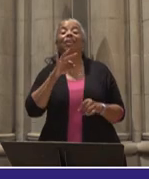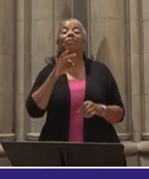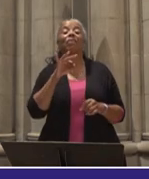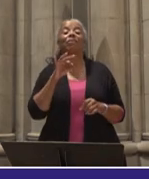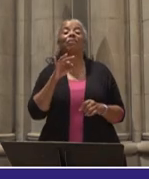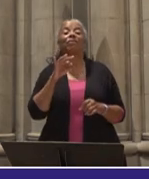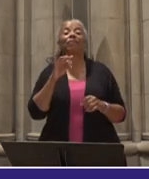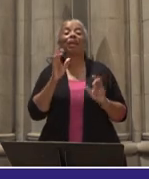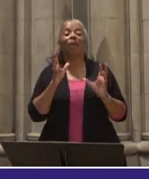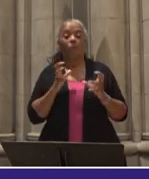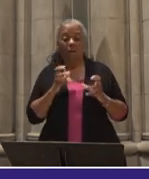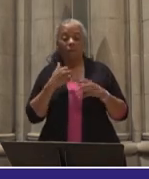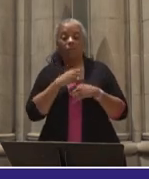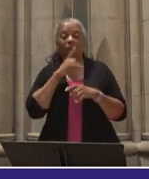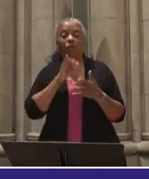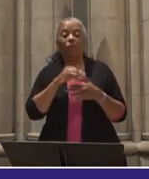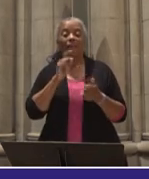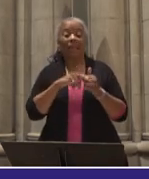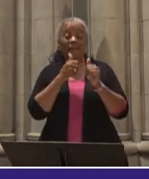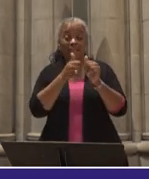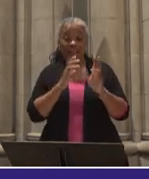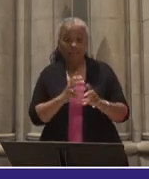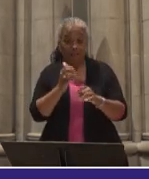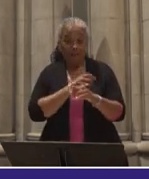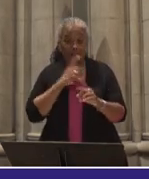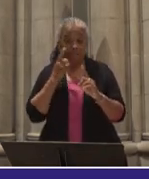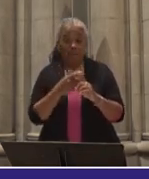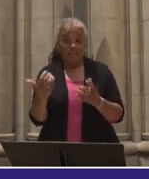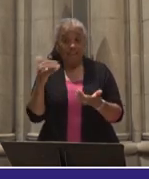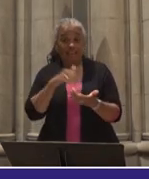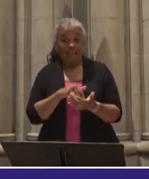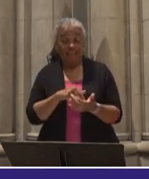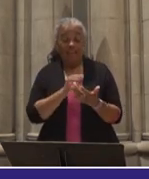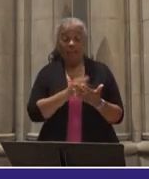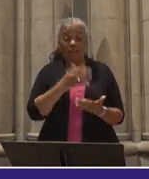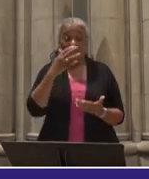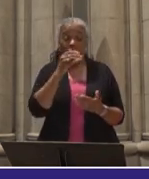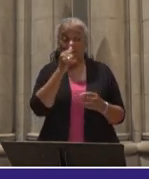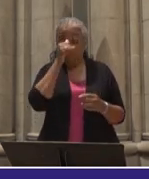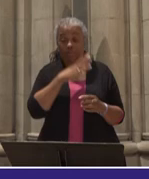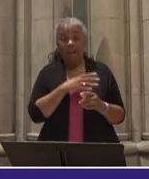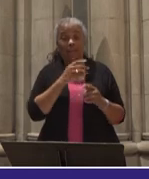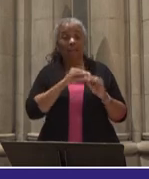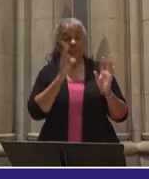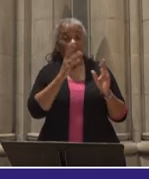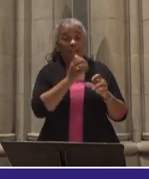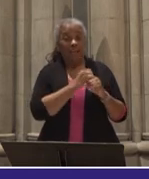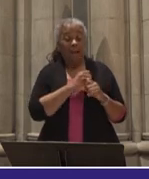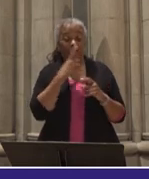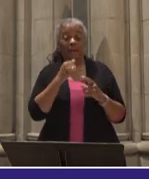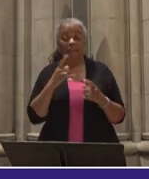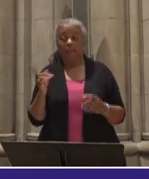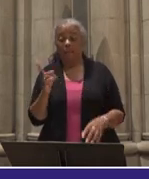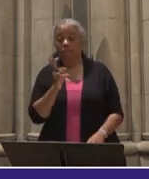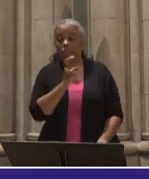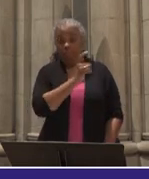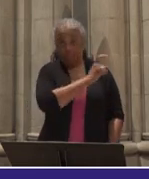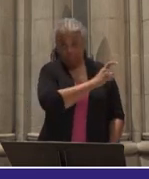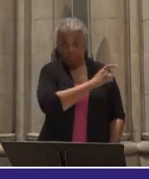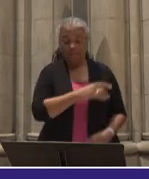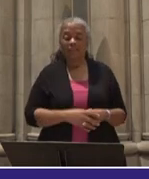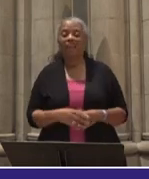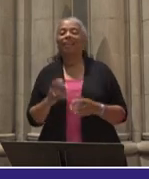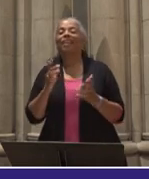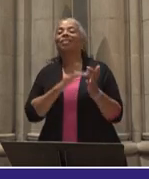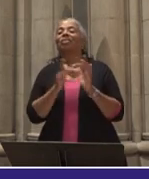sure that his disciples got the point that, again, the rich man clearly got, because remember, he walked away,